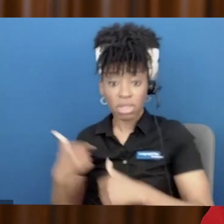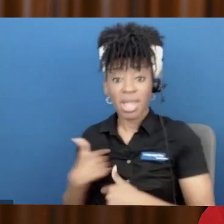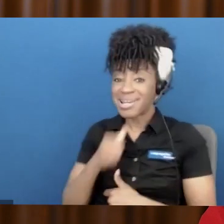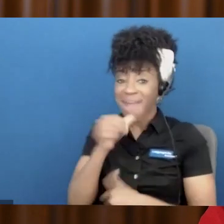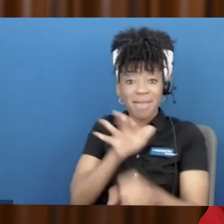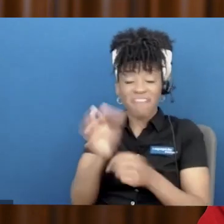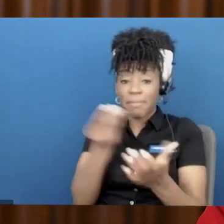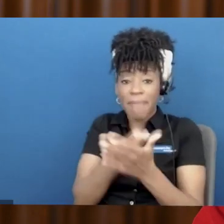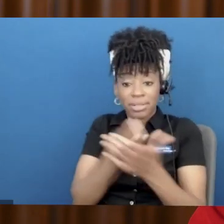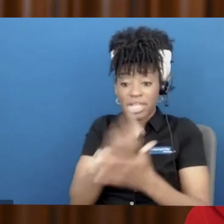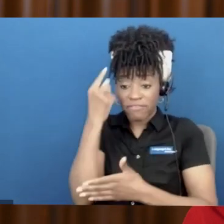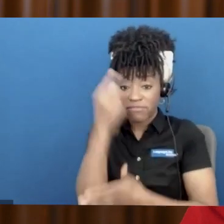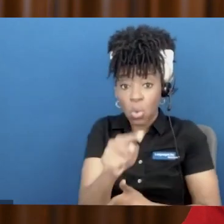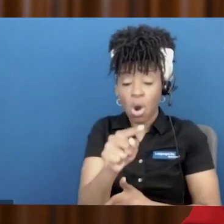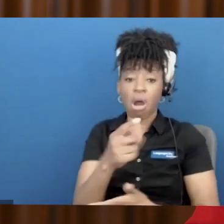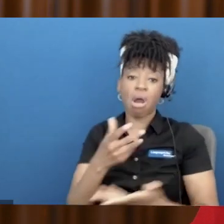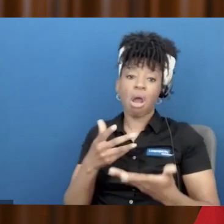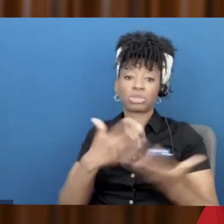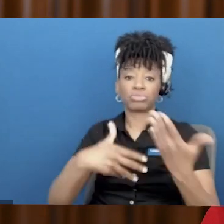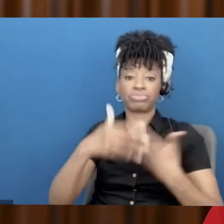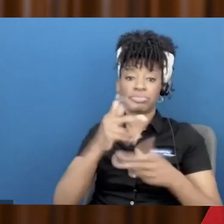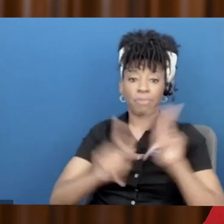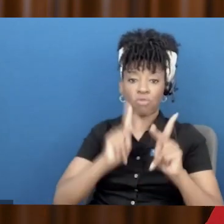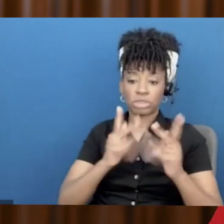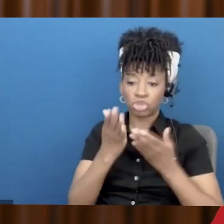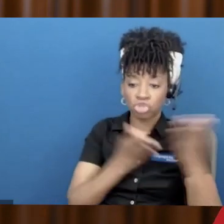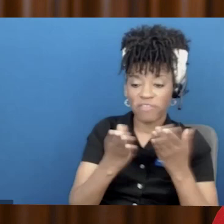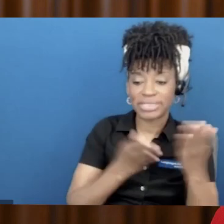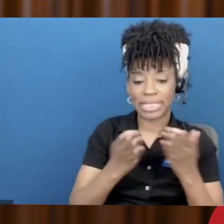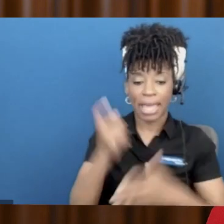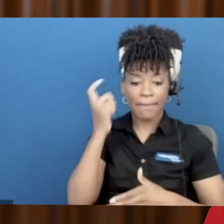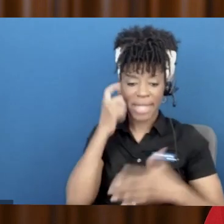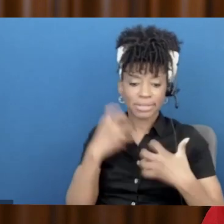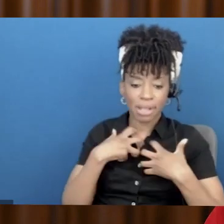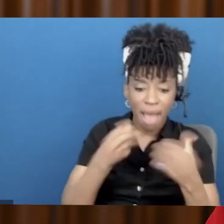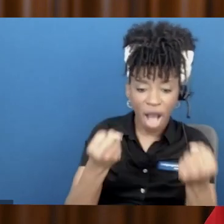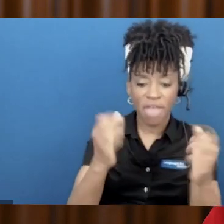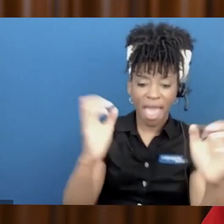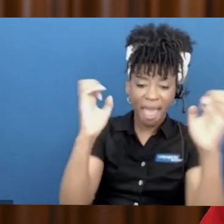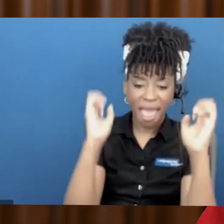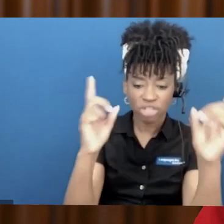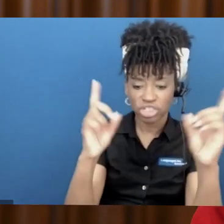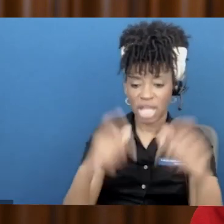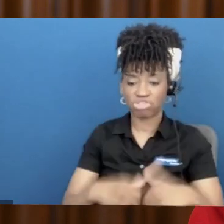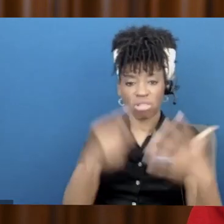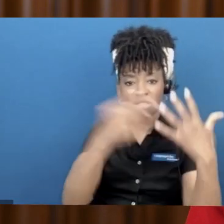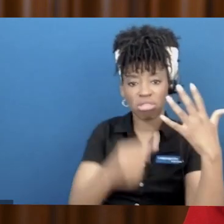at the state and federal level. Our officers are asked to serve as school aides, social workers, mental health specialists, and